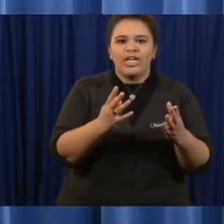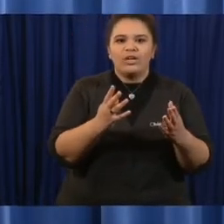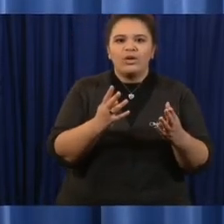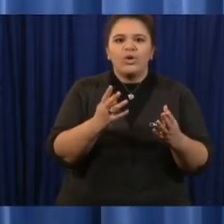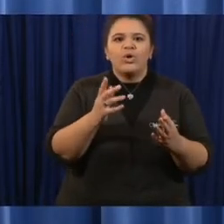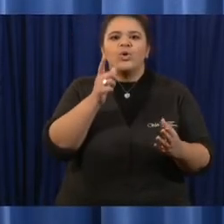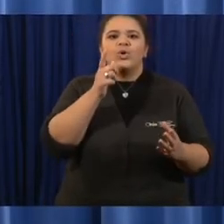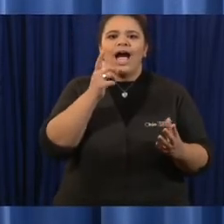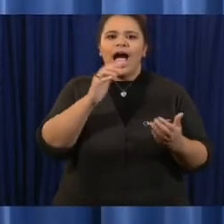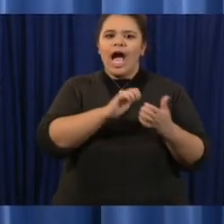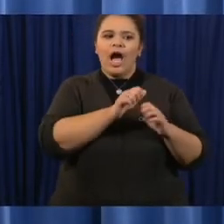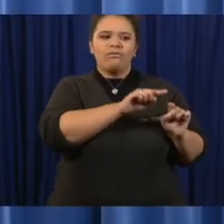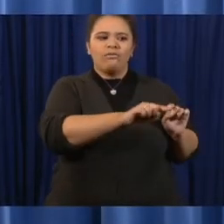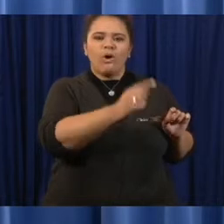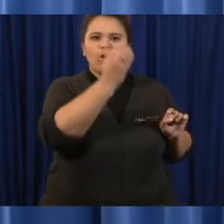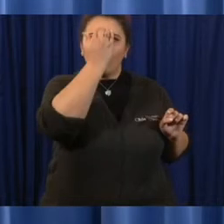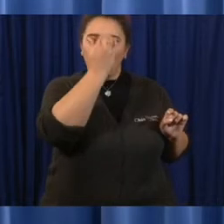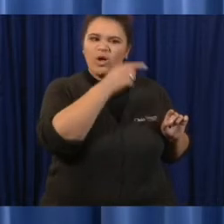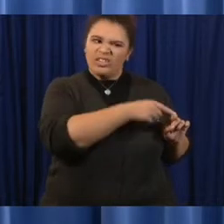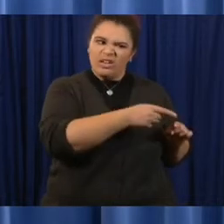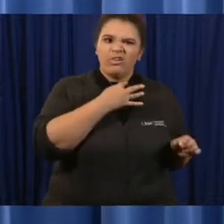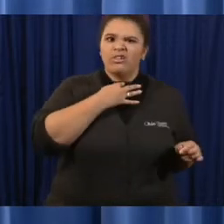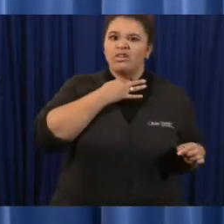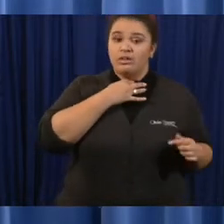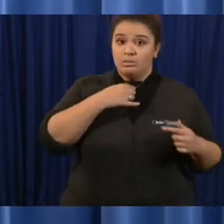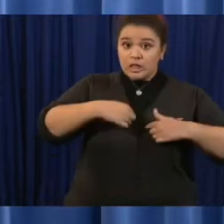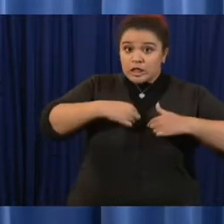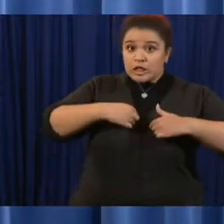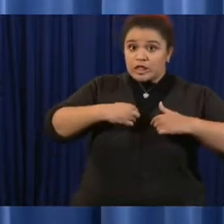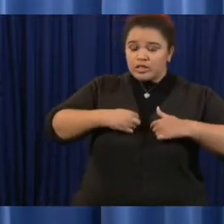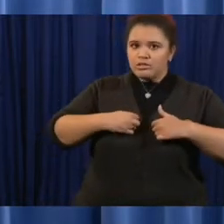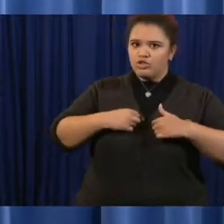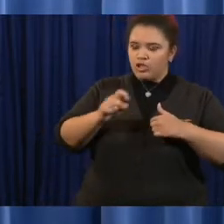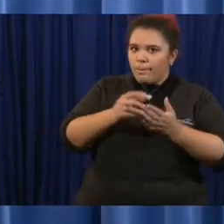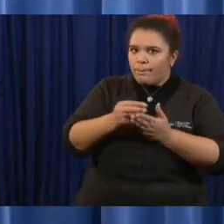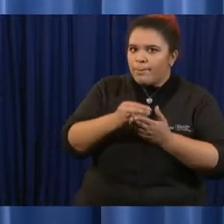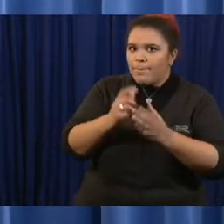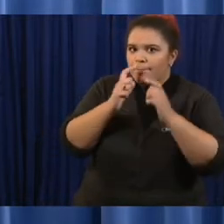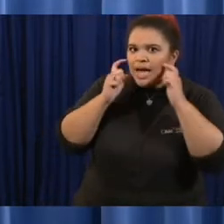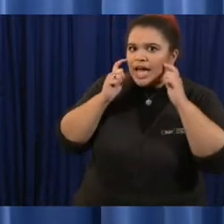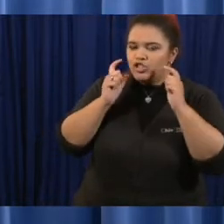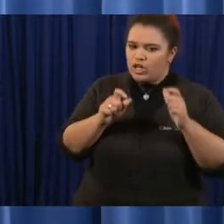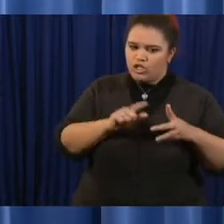be preparing? Should I be buying masks? Will I reopen on May 1st?